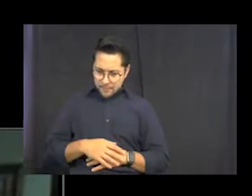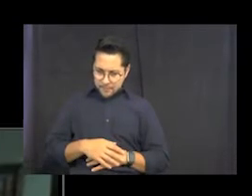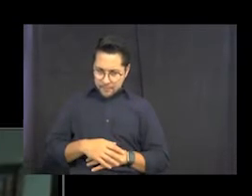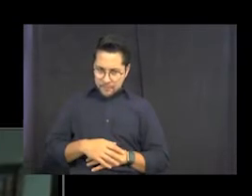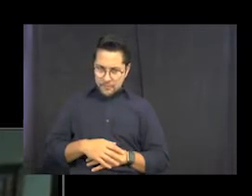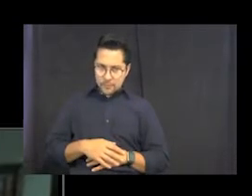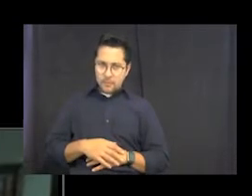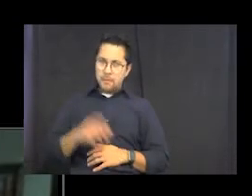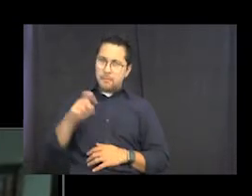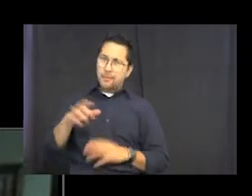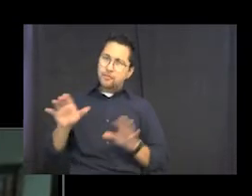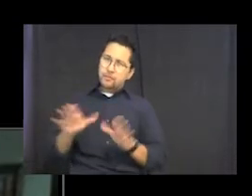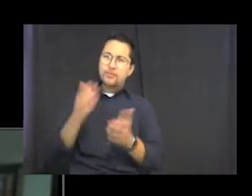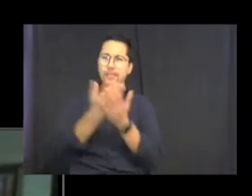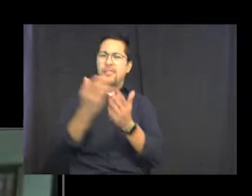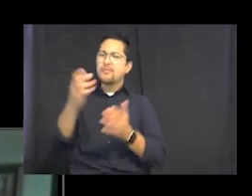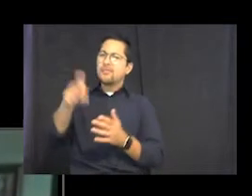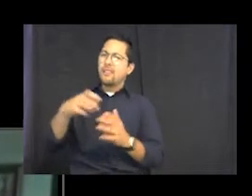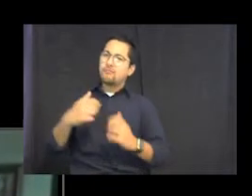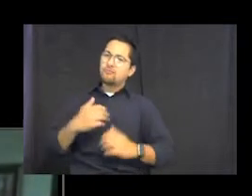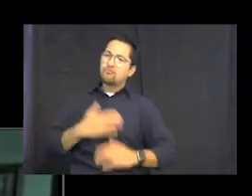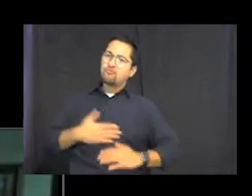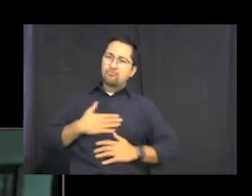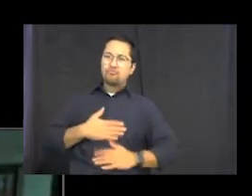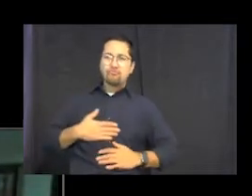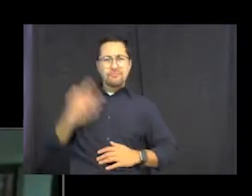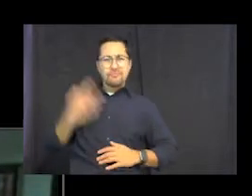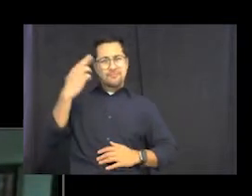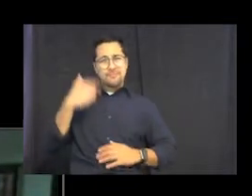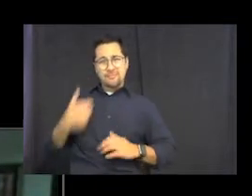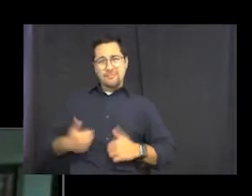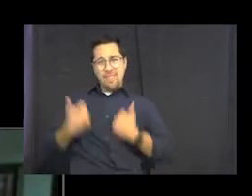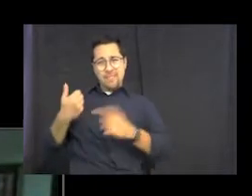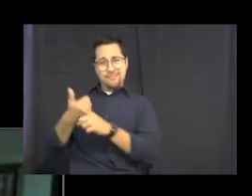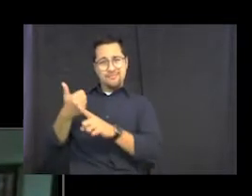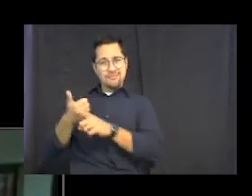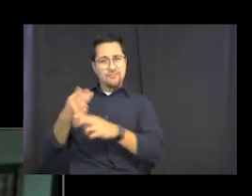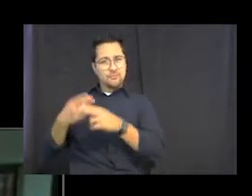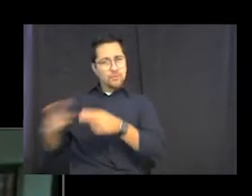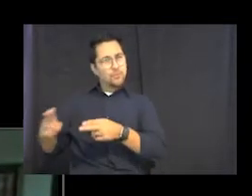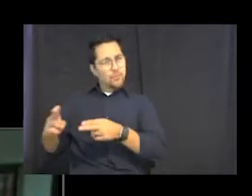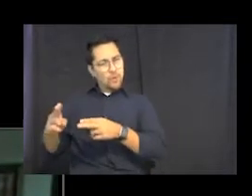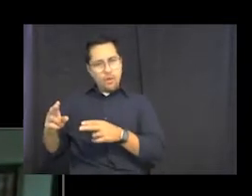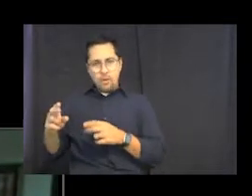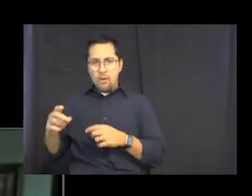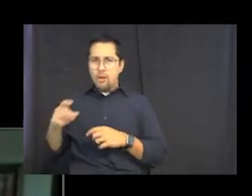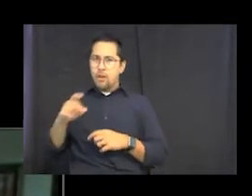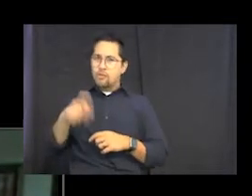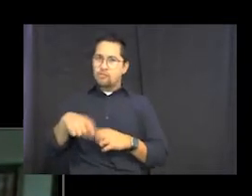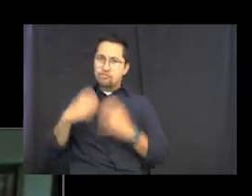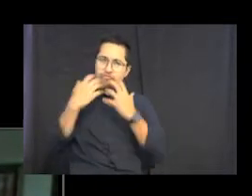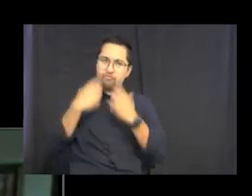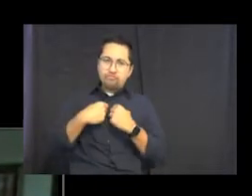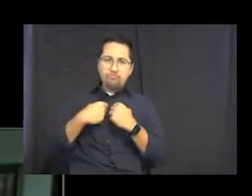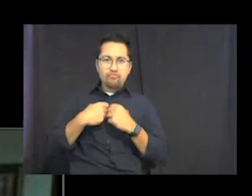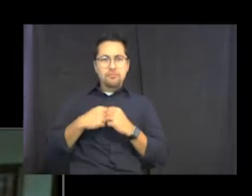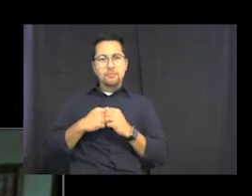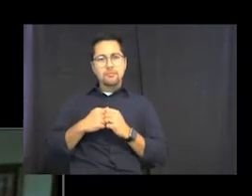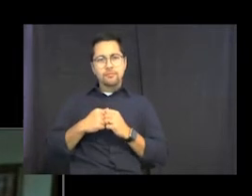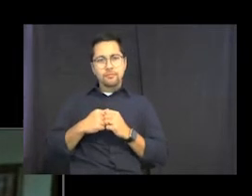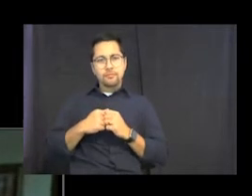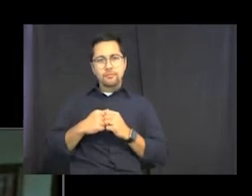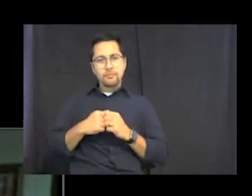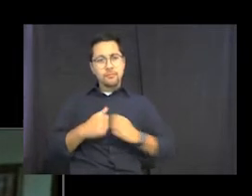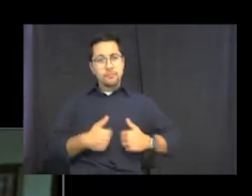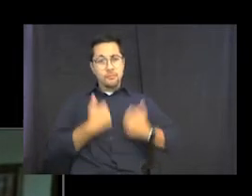we enjoy the life because life is short and we should cherish life. With